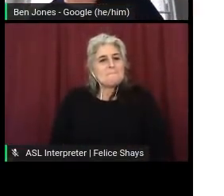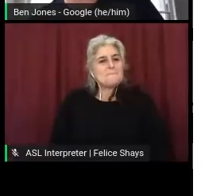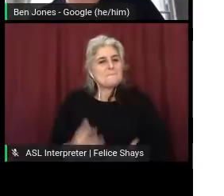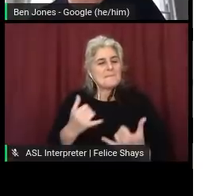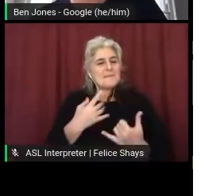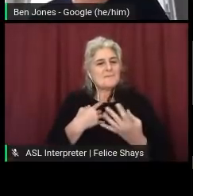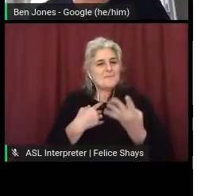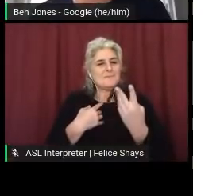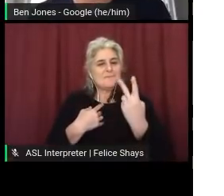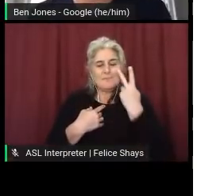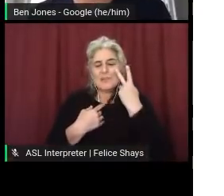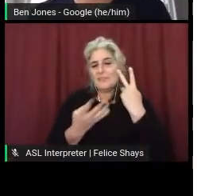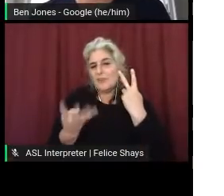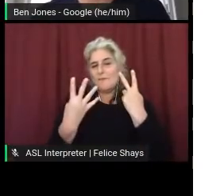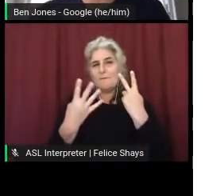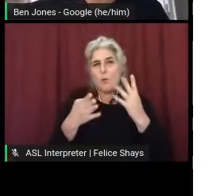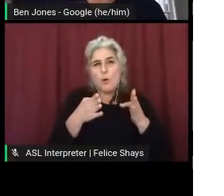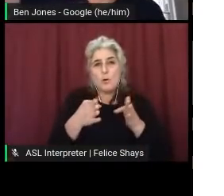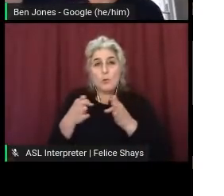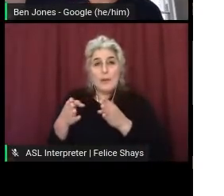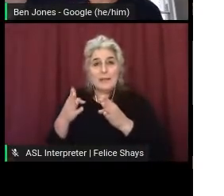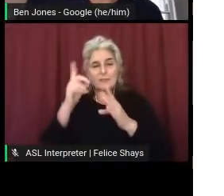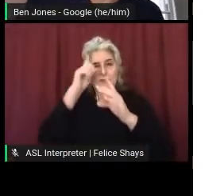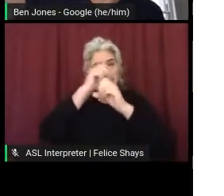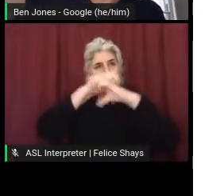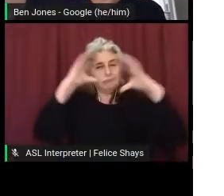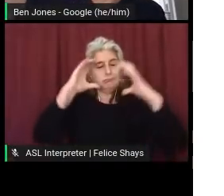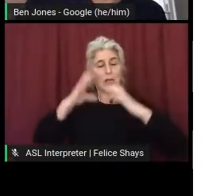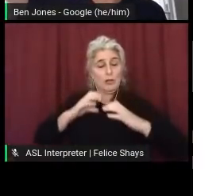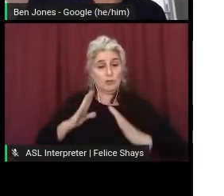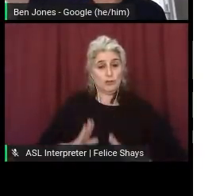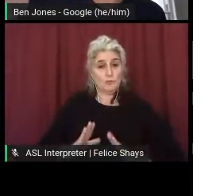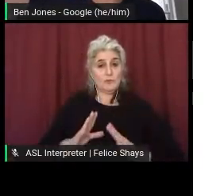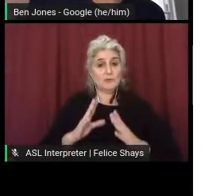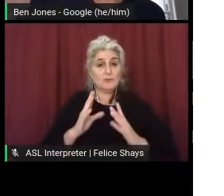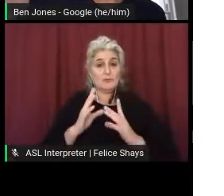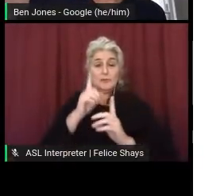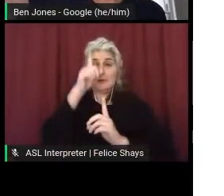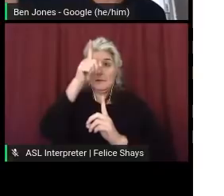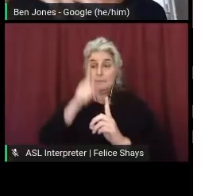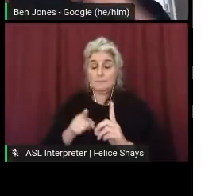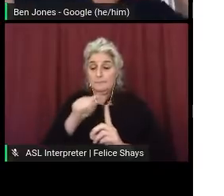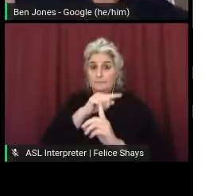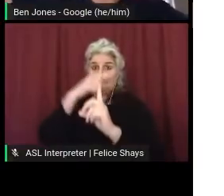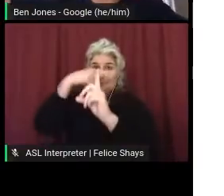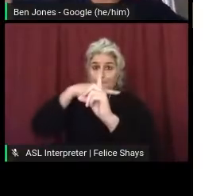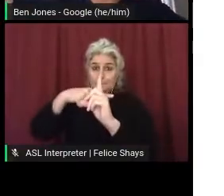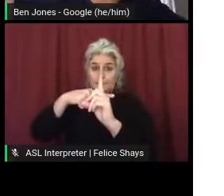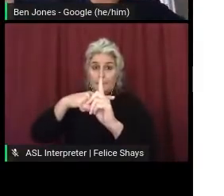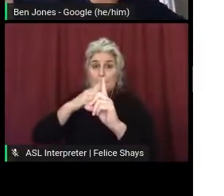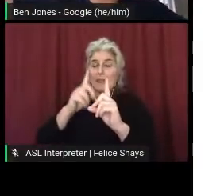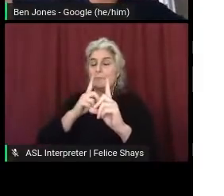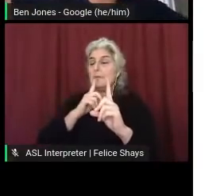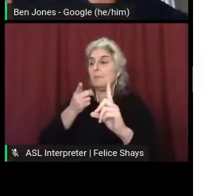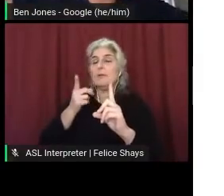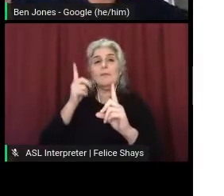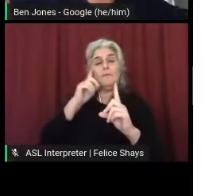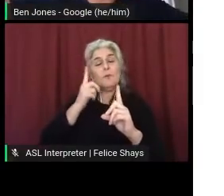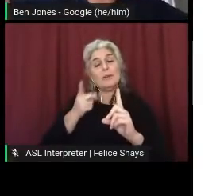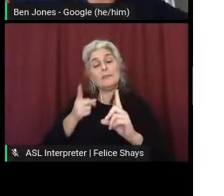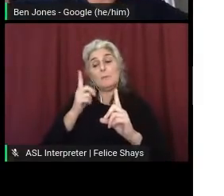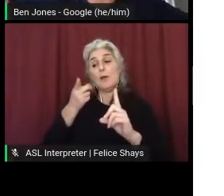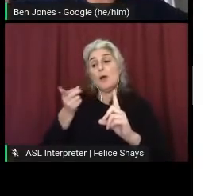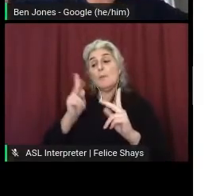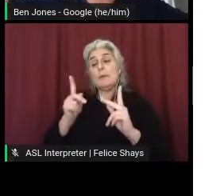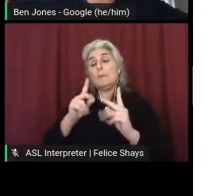four sort of ways of thinking about consumers. On one axis, there is a mindset of is it worth it? These are people who are more open